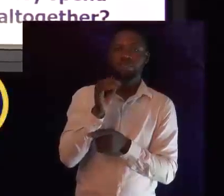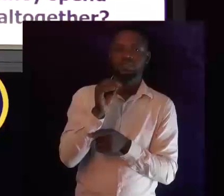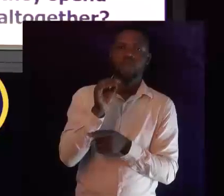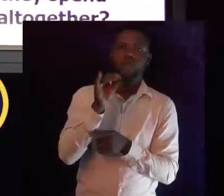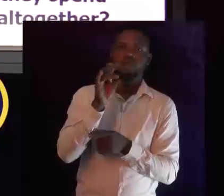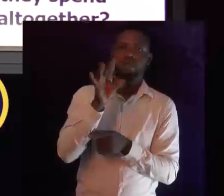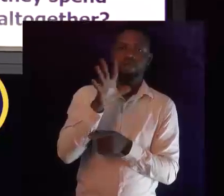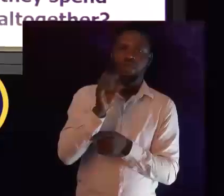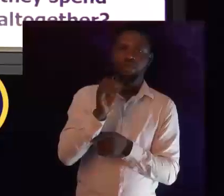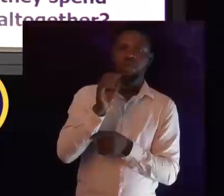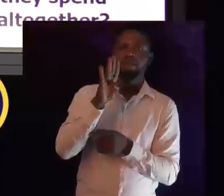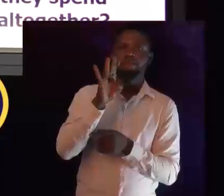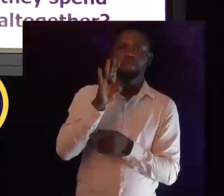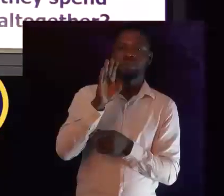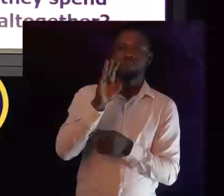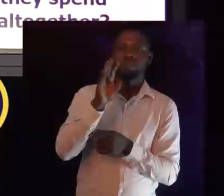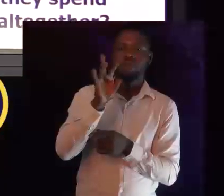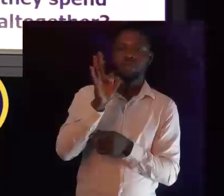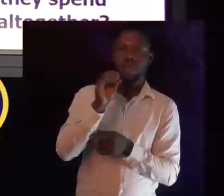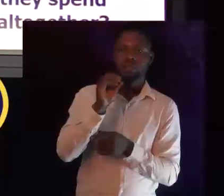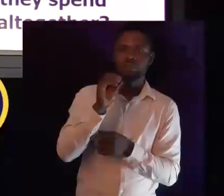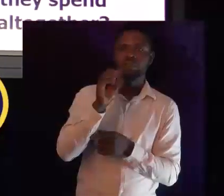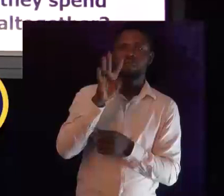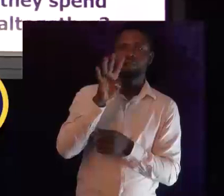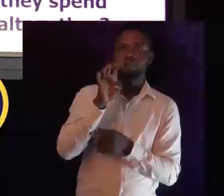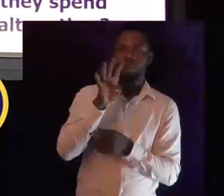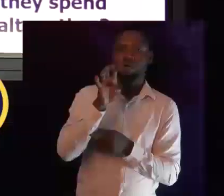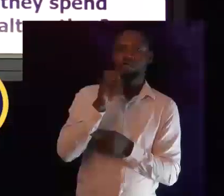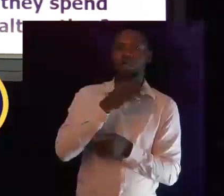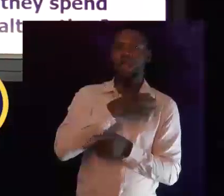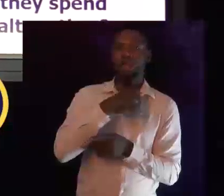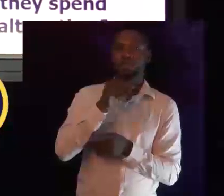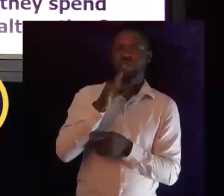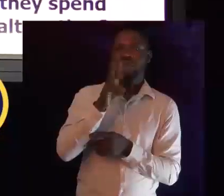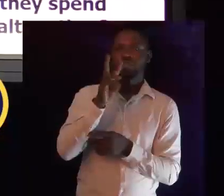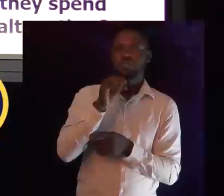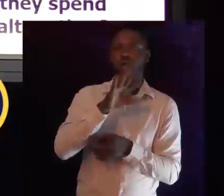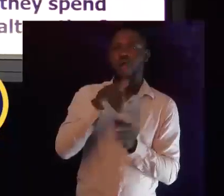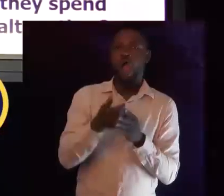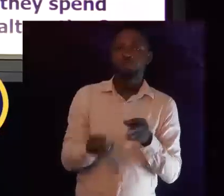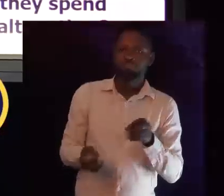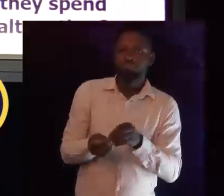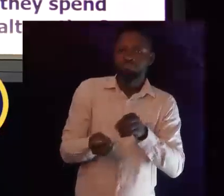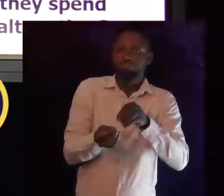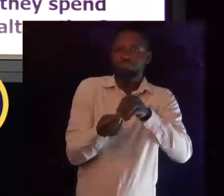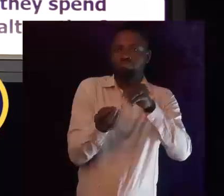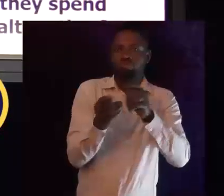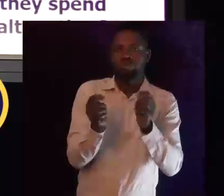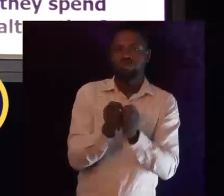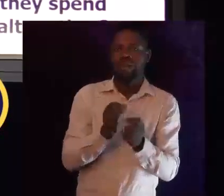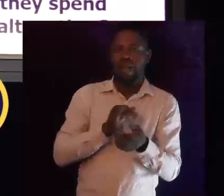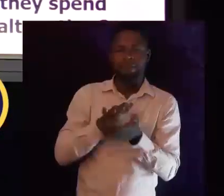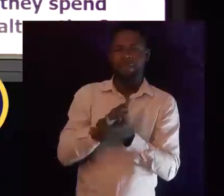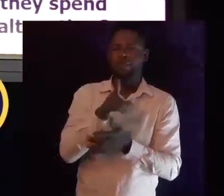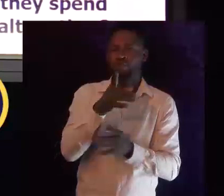70, John spent 50, Bola spent 90, Ken spent 40 naira, and Nda spent 60 naira. And when you had this, I believe you